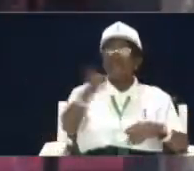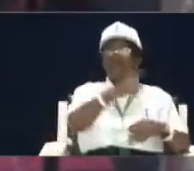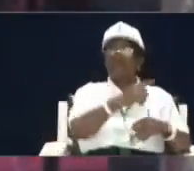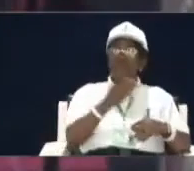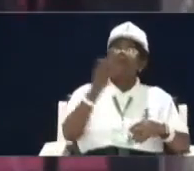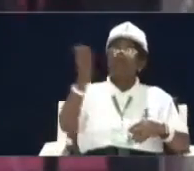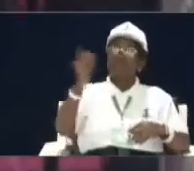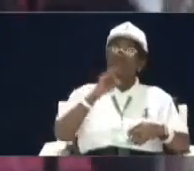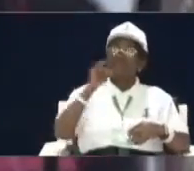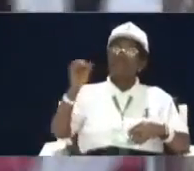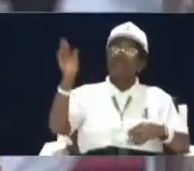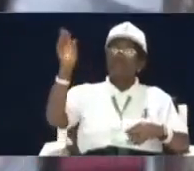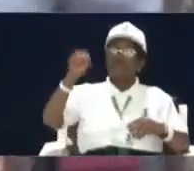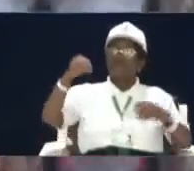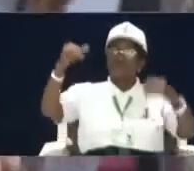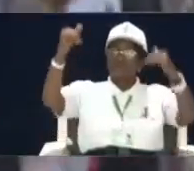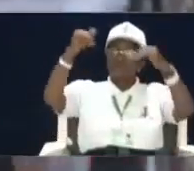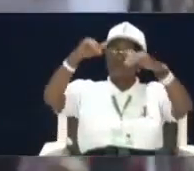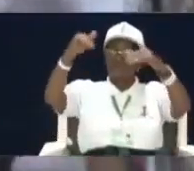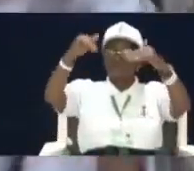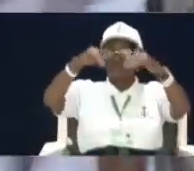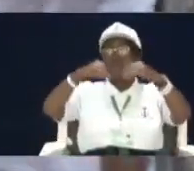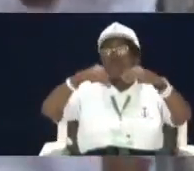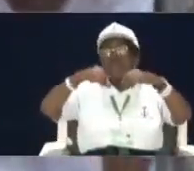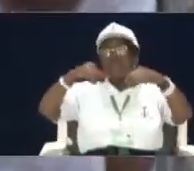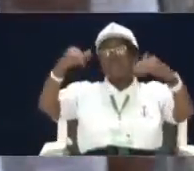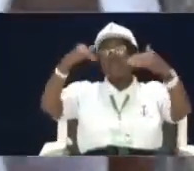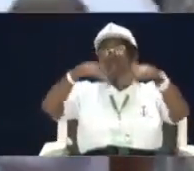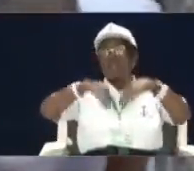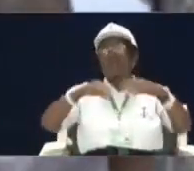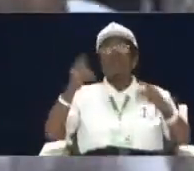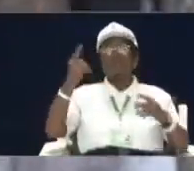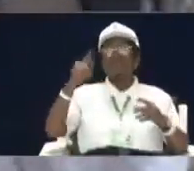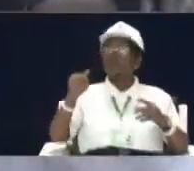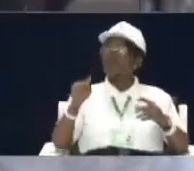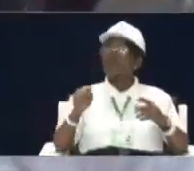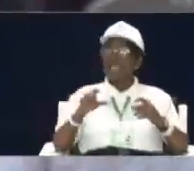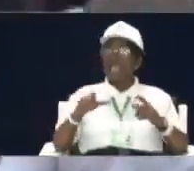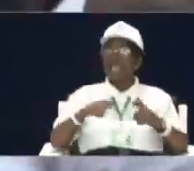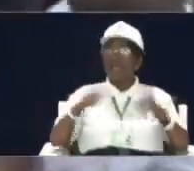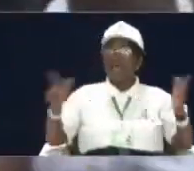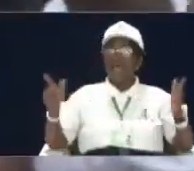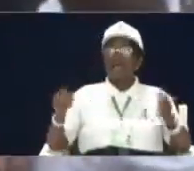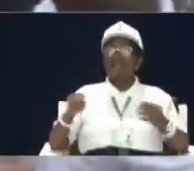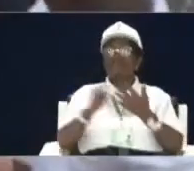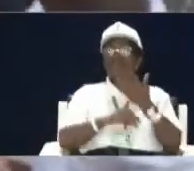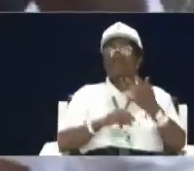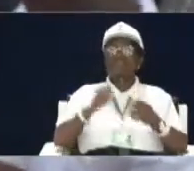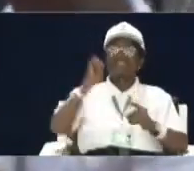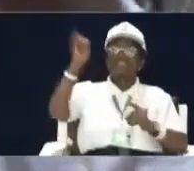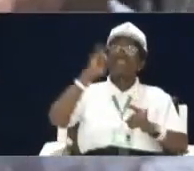to his enlargement. He's the all-sufficient God. Come